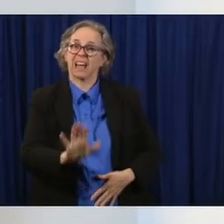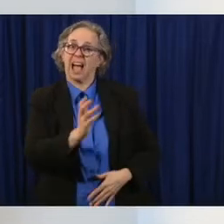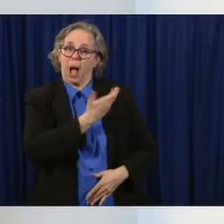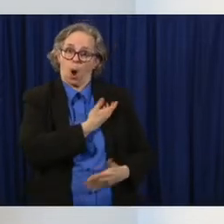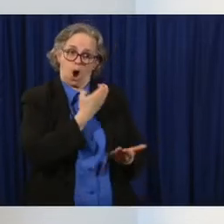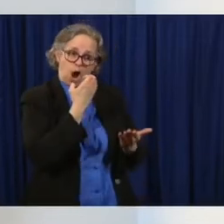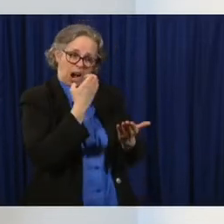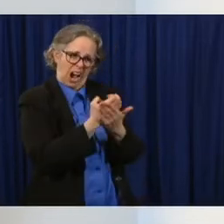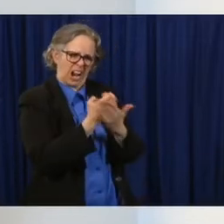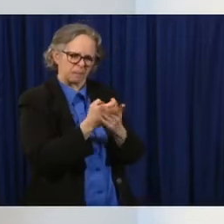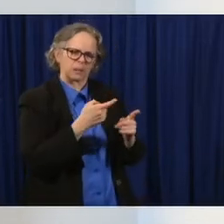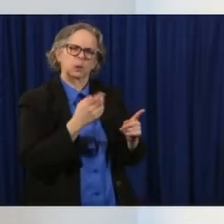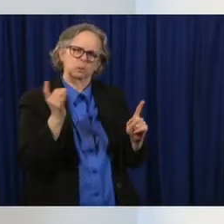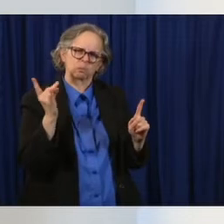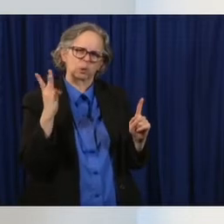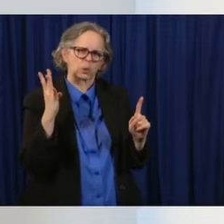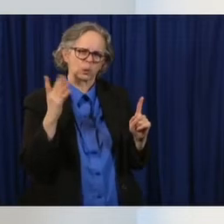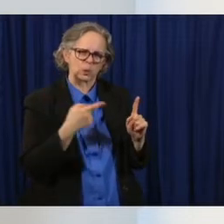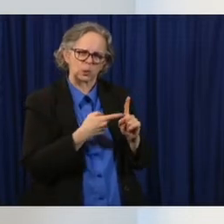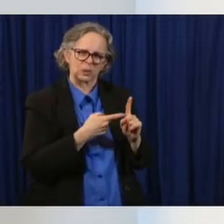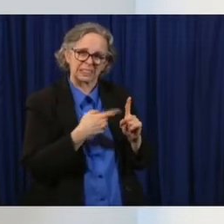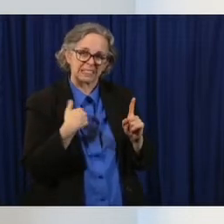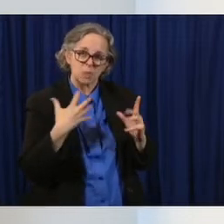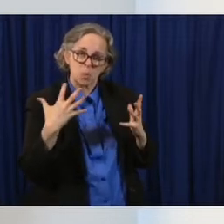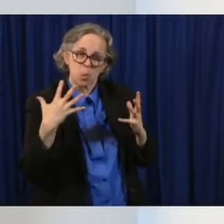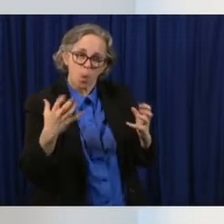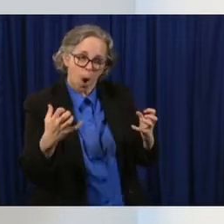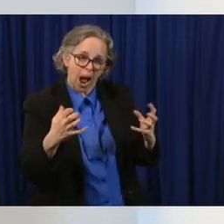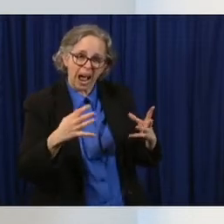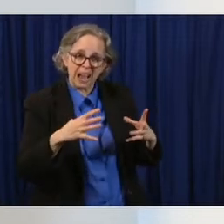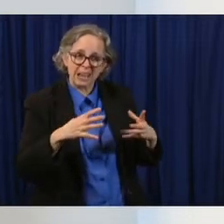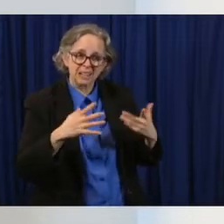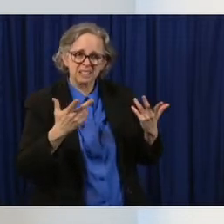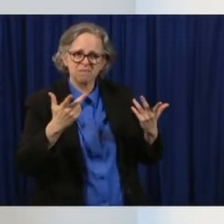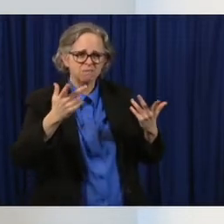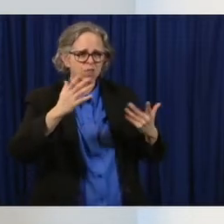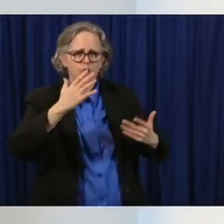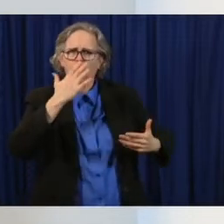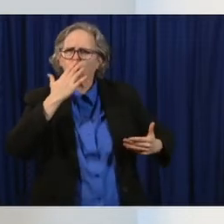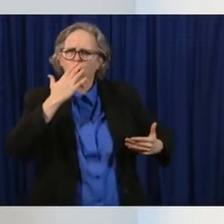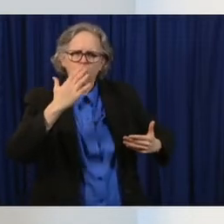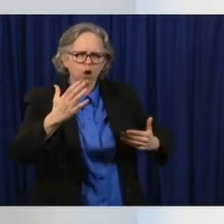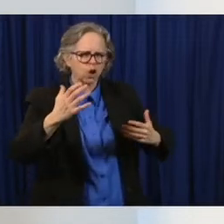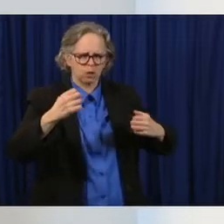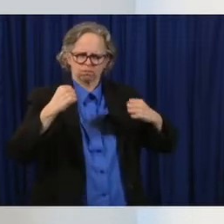provide a vibrant world for people to get educated